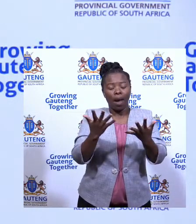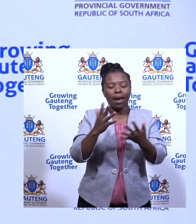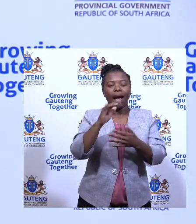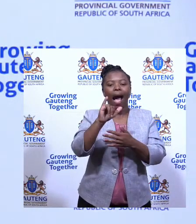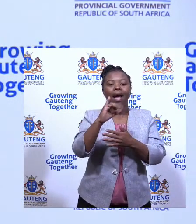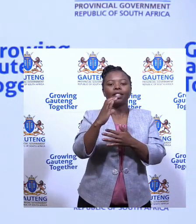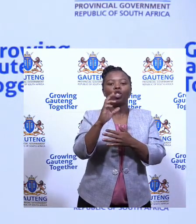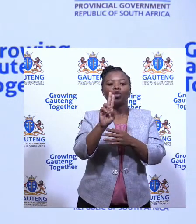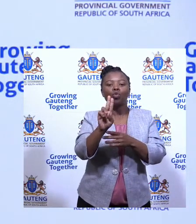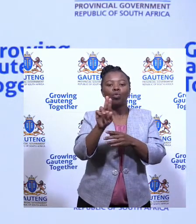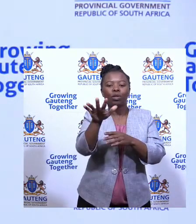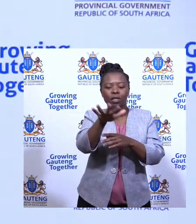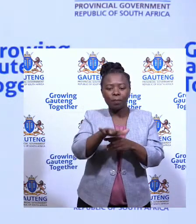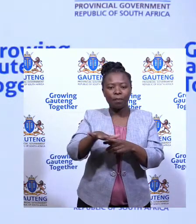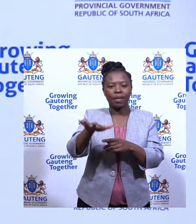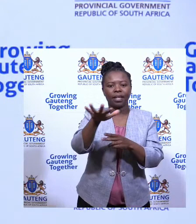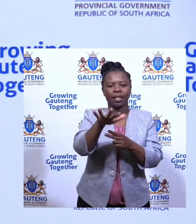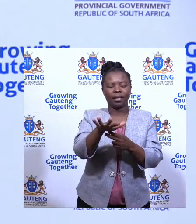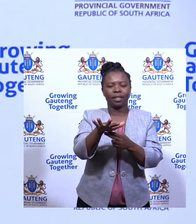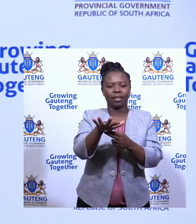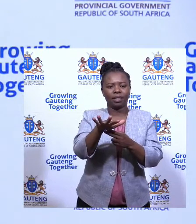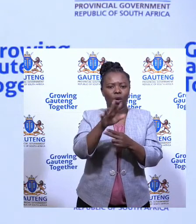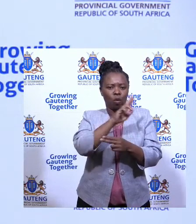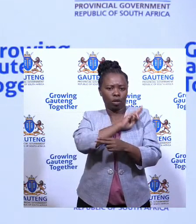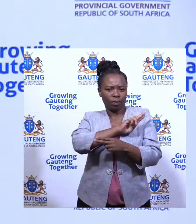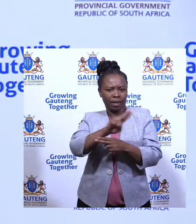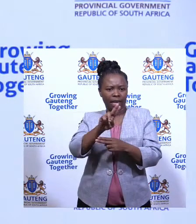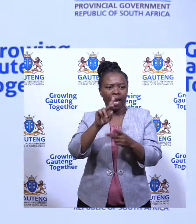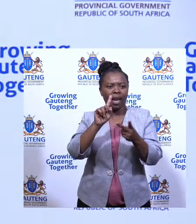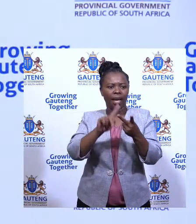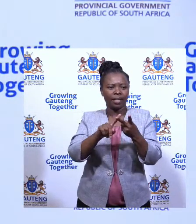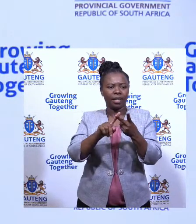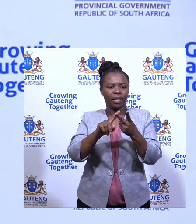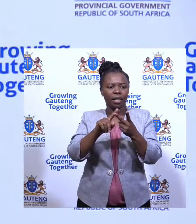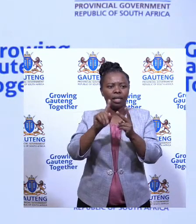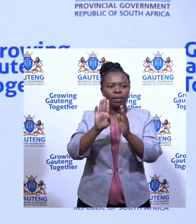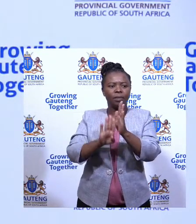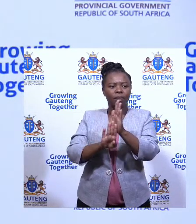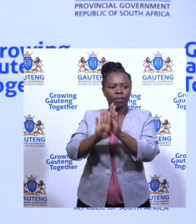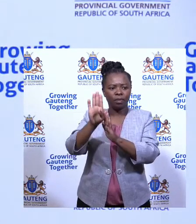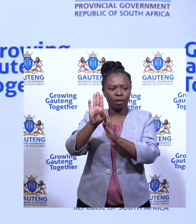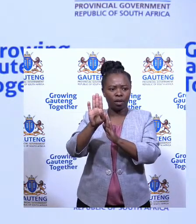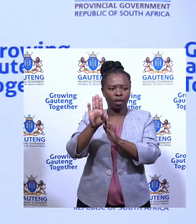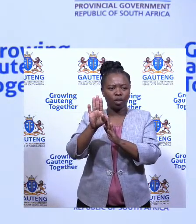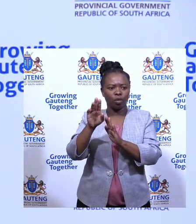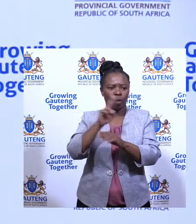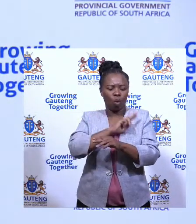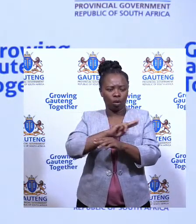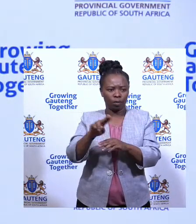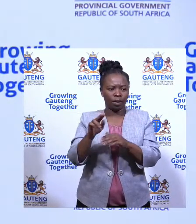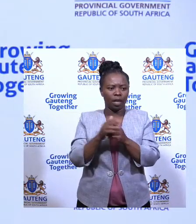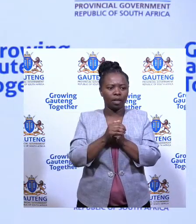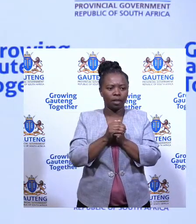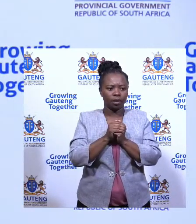hospitals, high care space, as well as surge capacity in the existing hospitals.